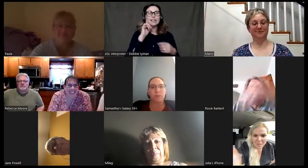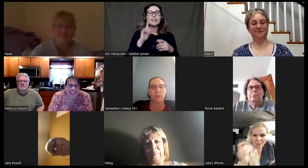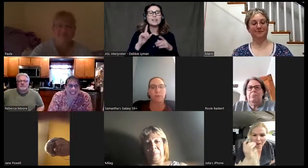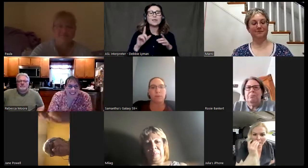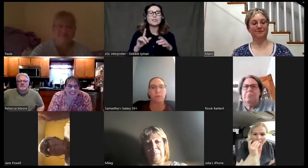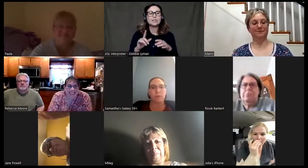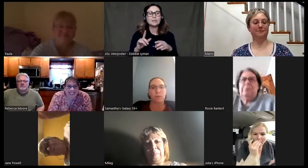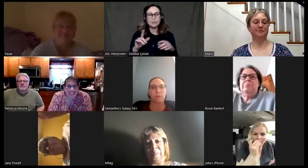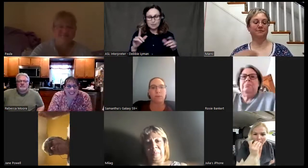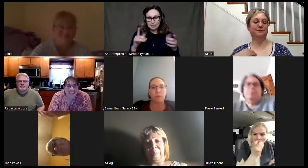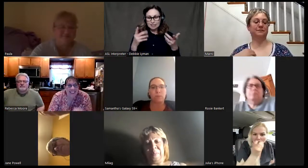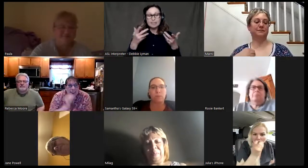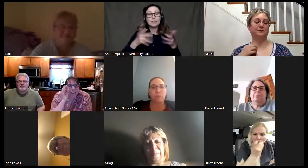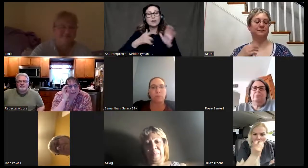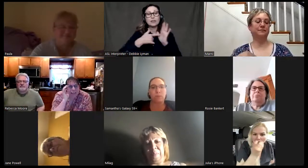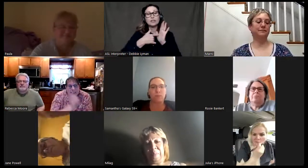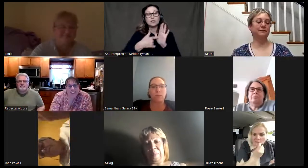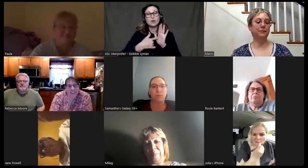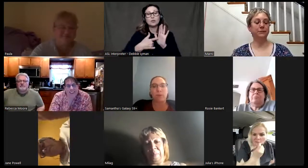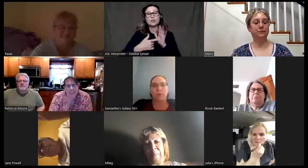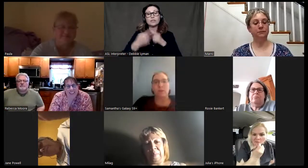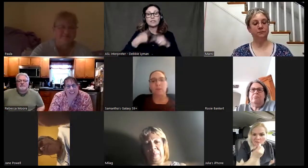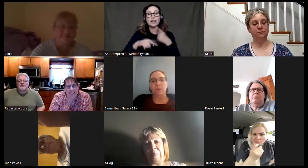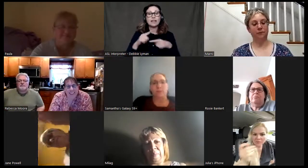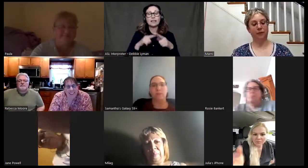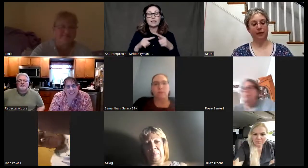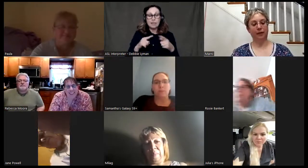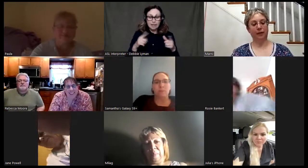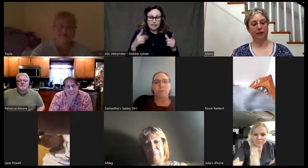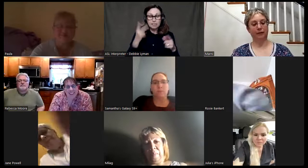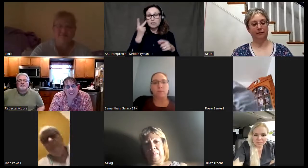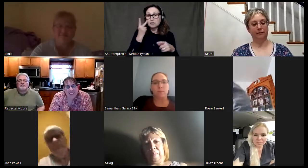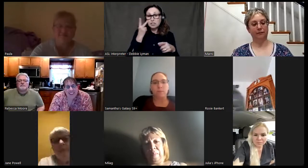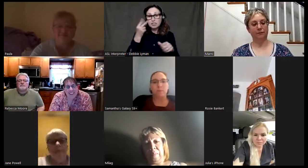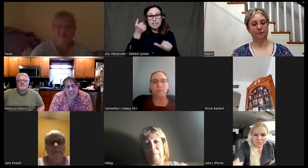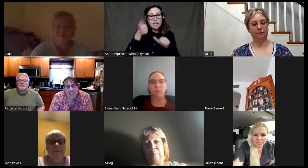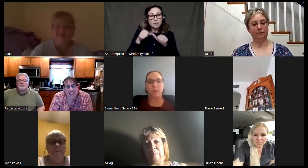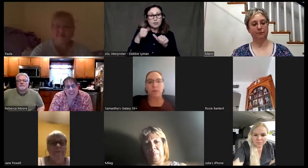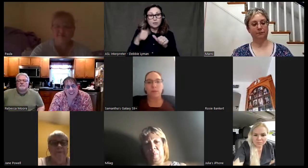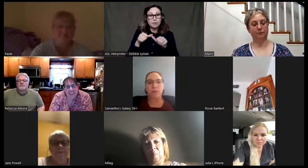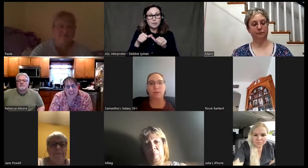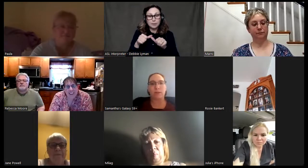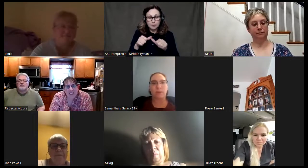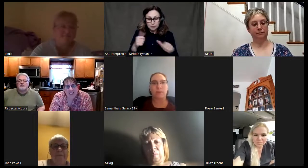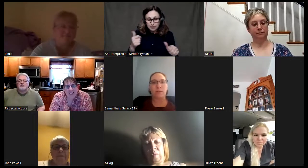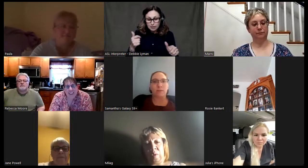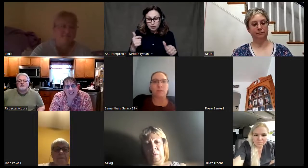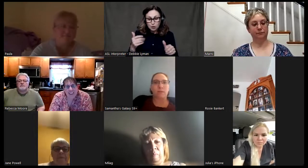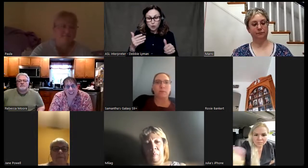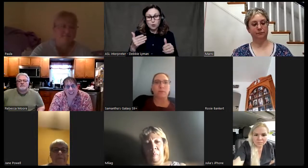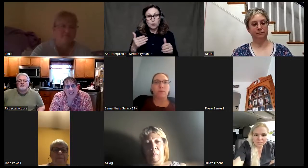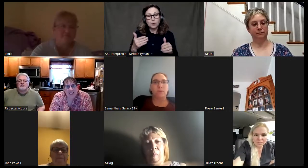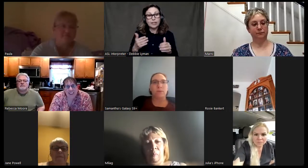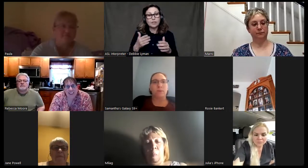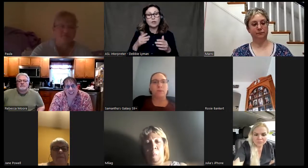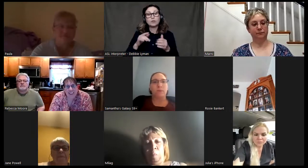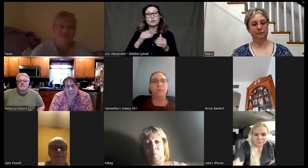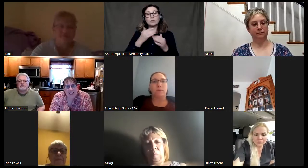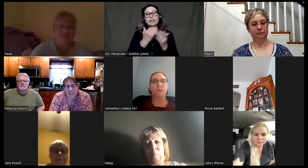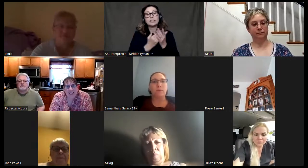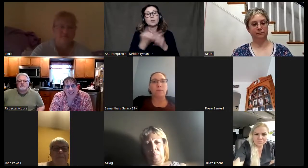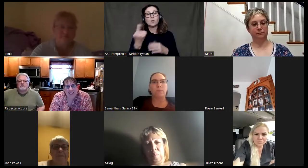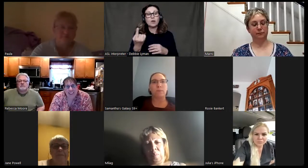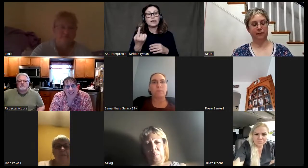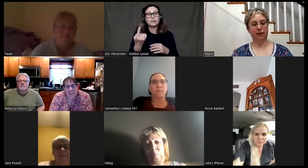so what I thought I would do, since I've already shown you the sign, is just see how much you remember. So we could go